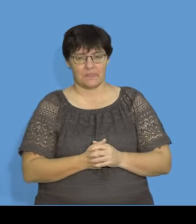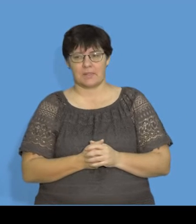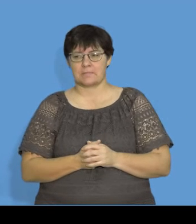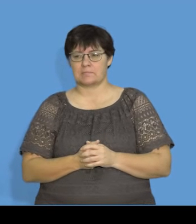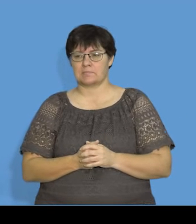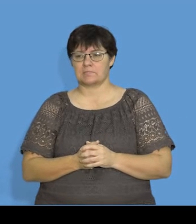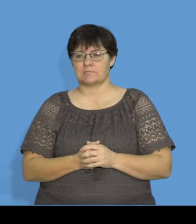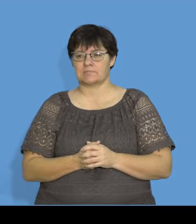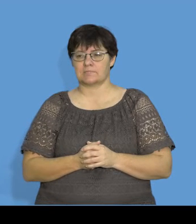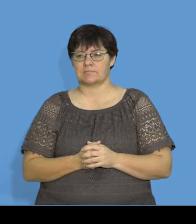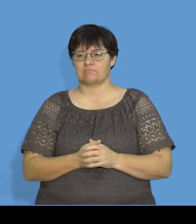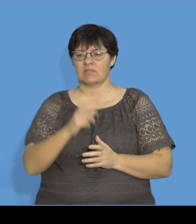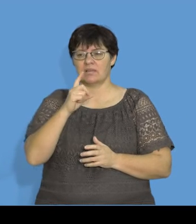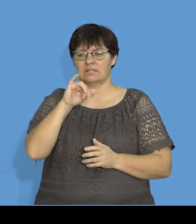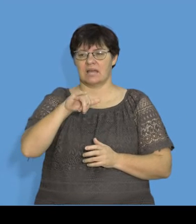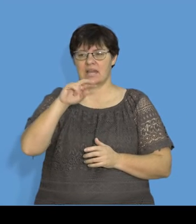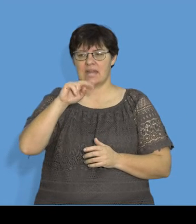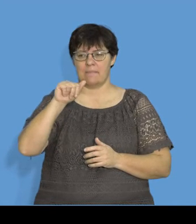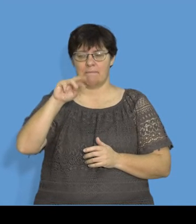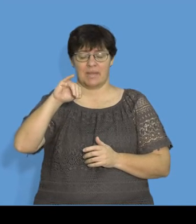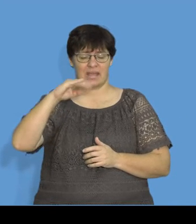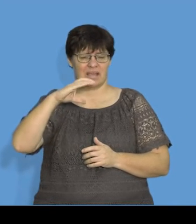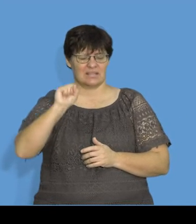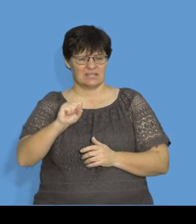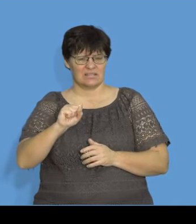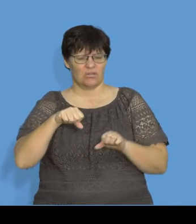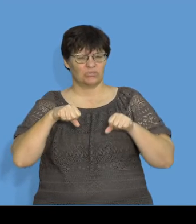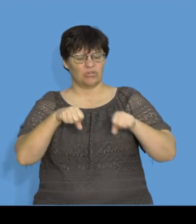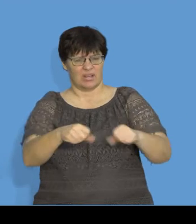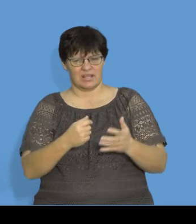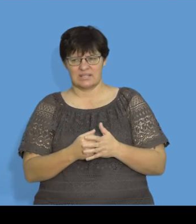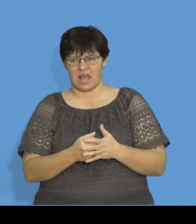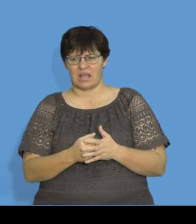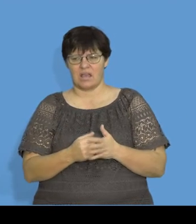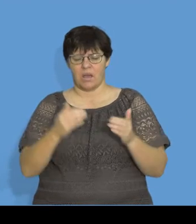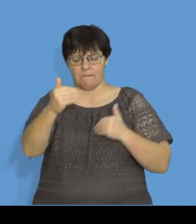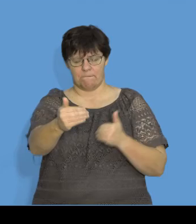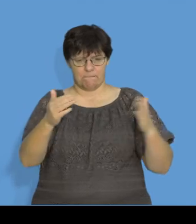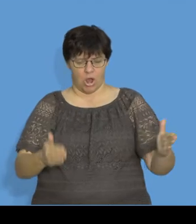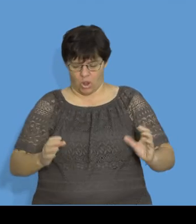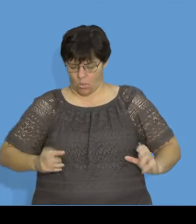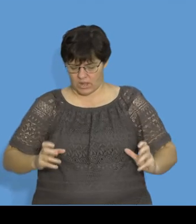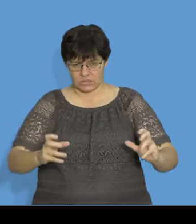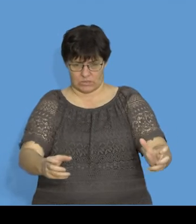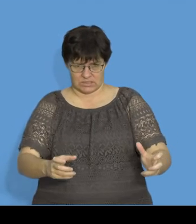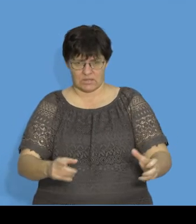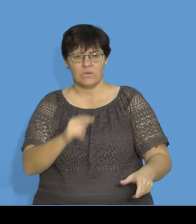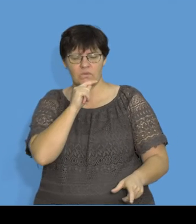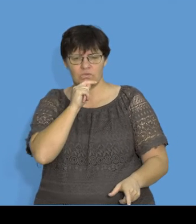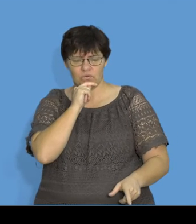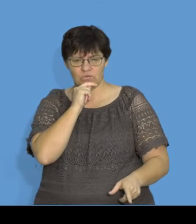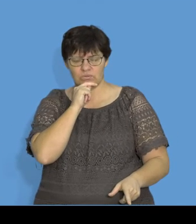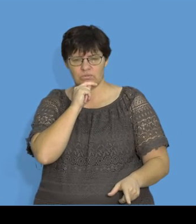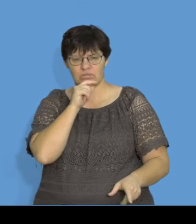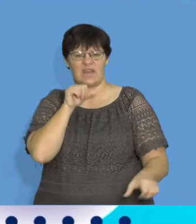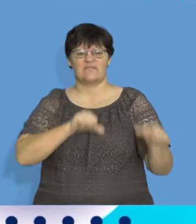A dynamics trolley. Guys, all a dynamics trolley is, it's a wooden block that has wheels on it that we use in a